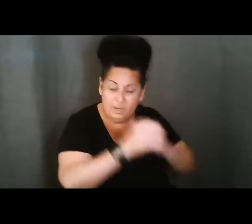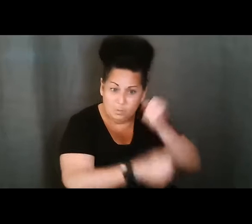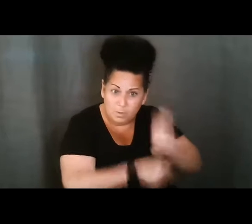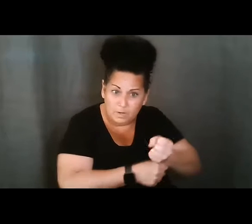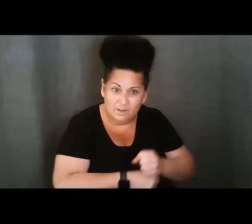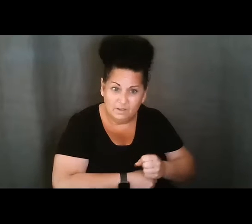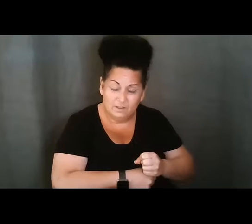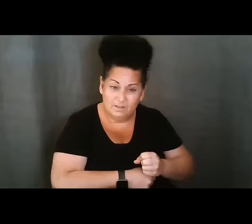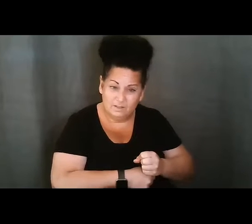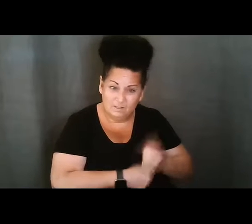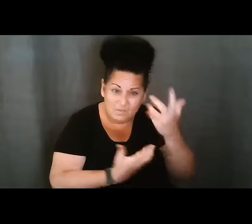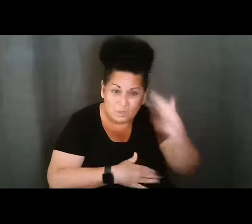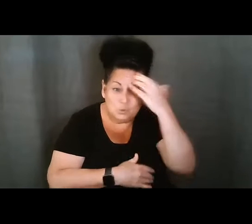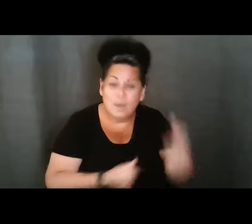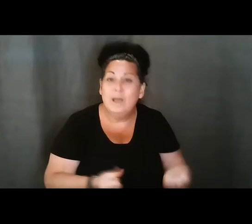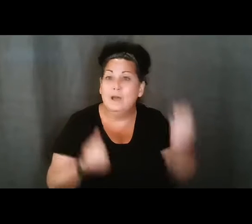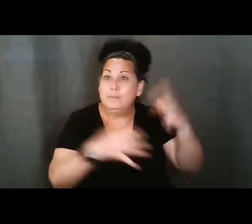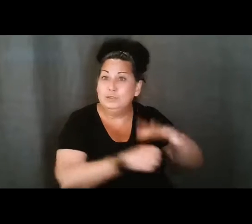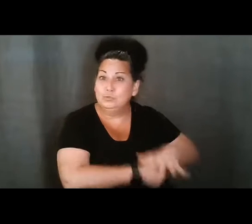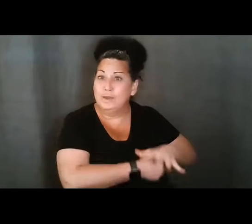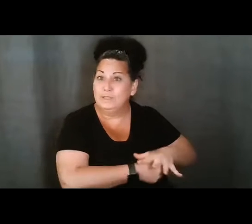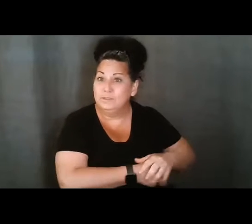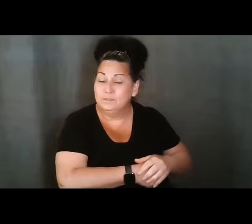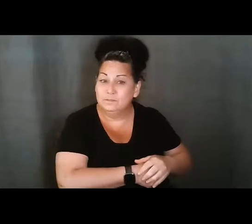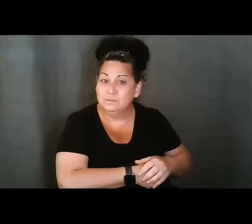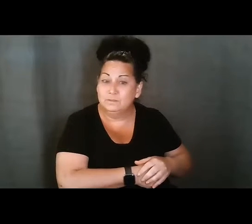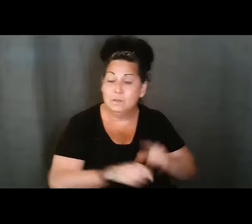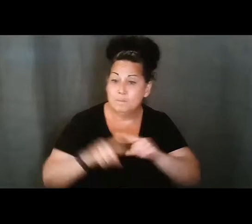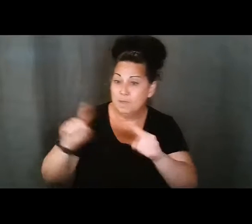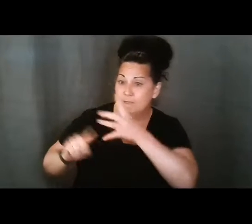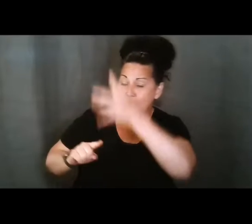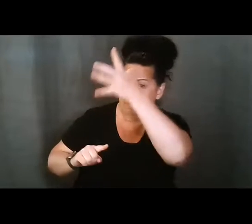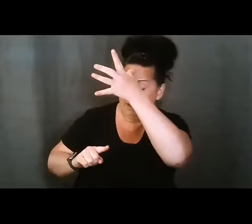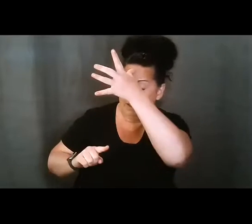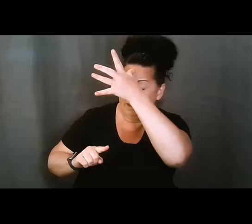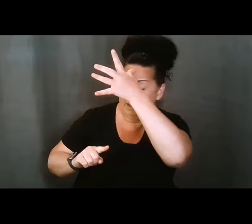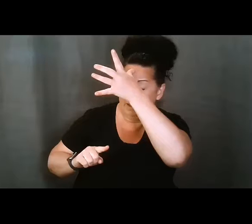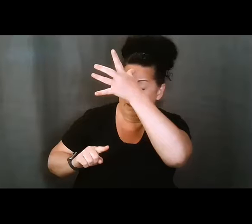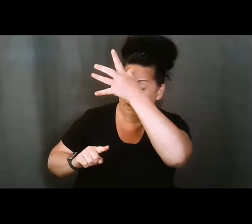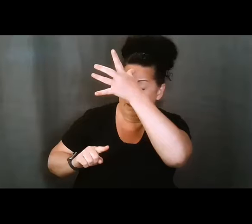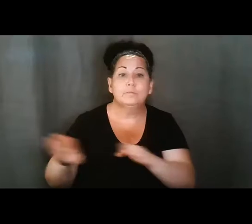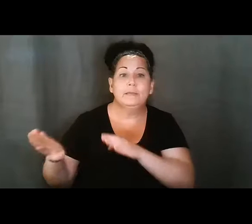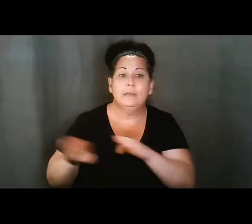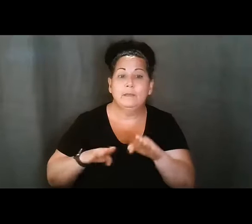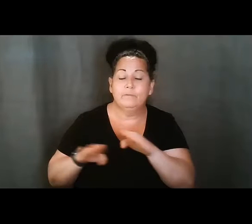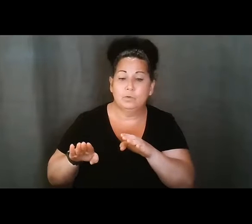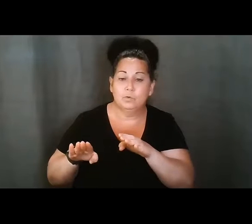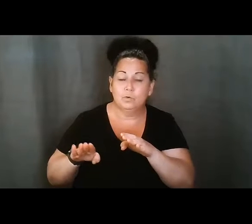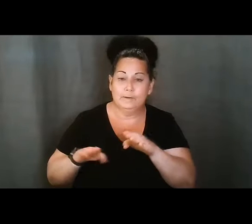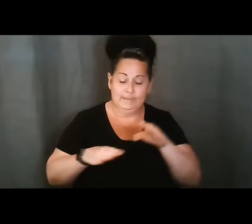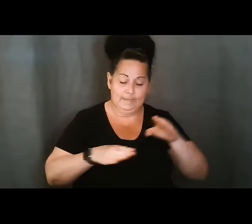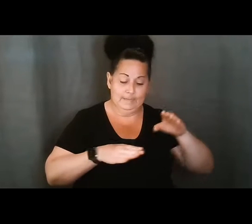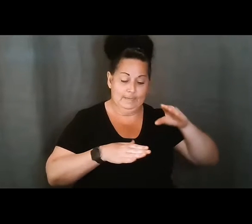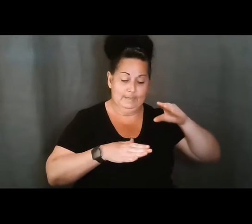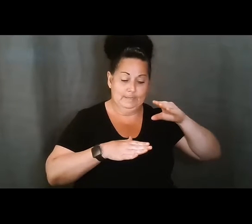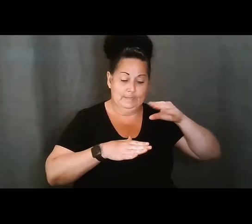that they've caused because they've not been connected? But for the parent, classroom behavior is contained from within the student's